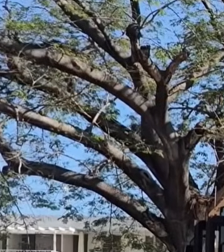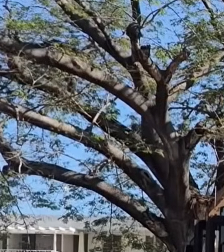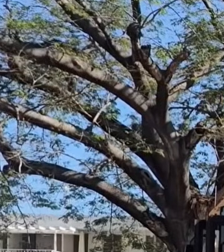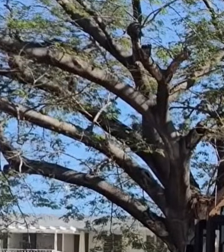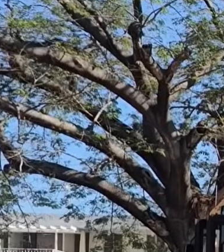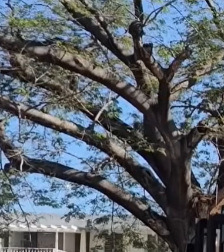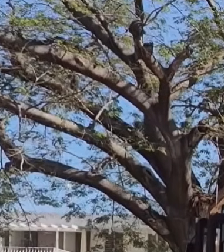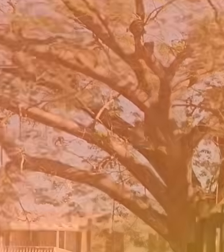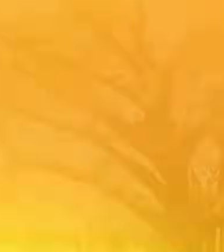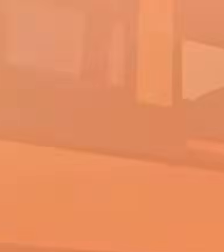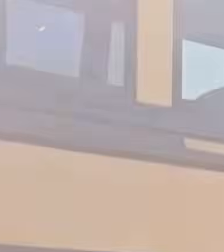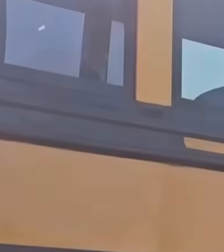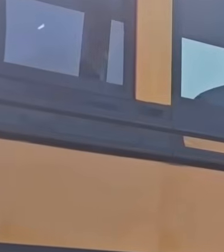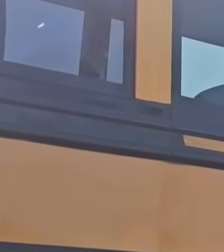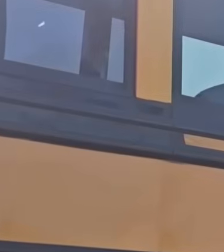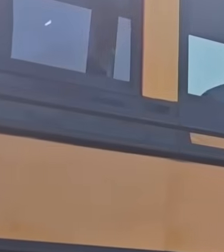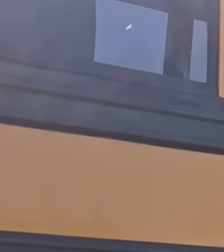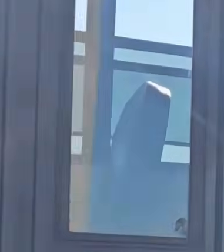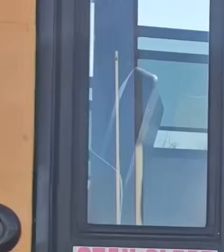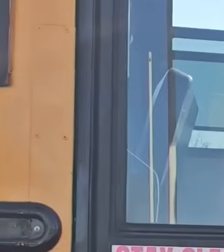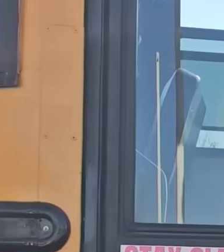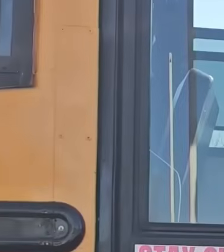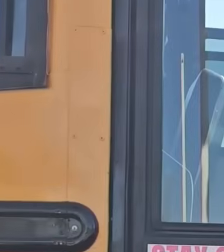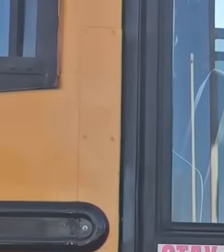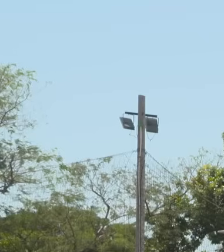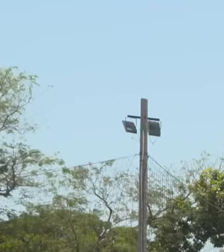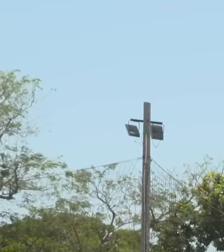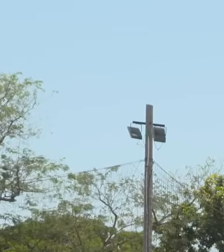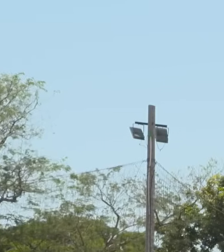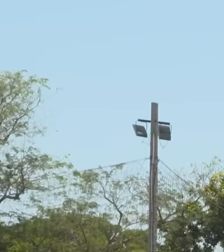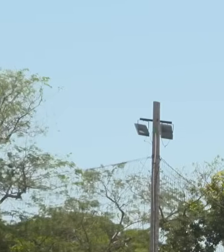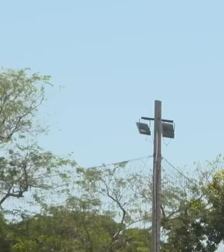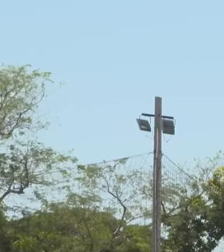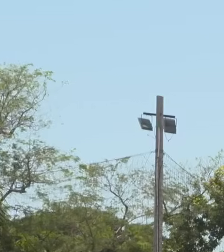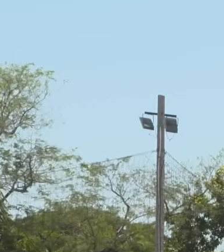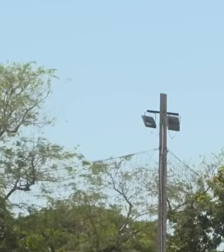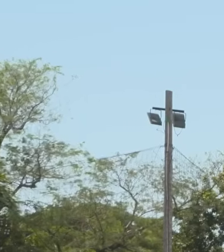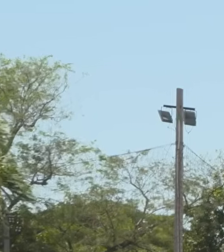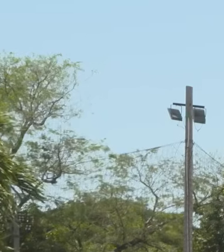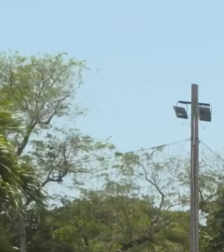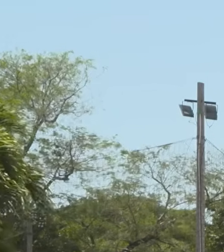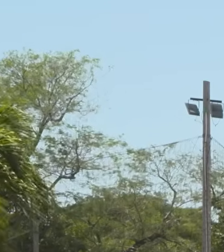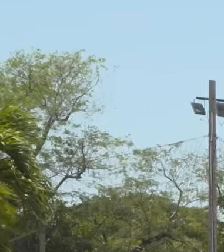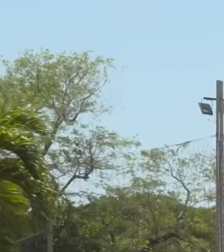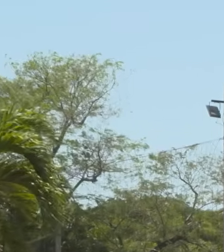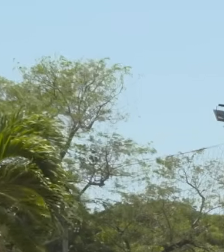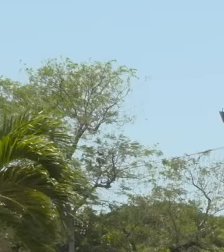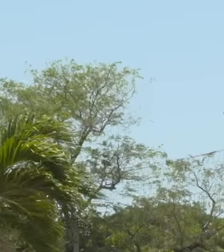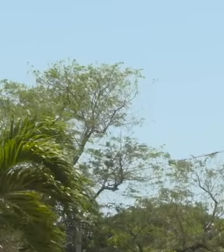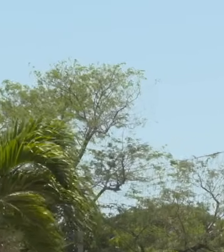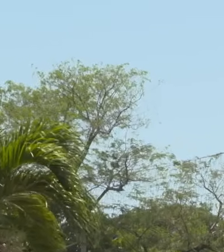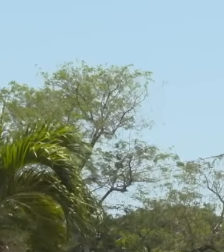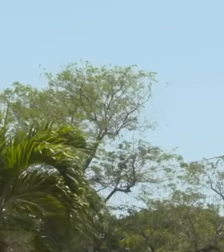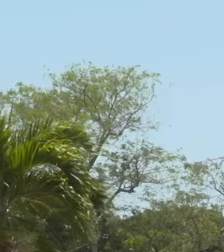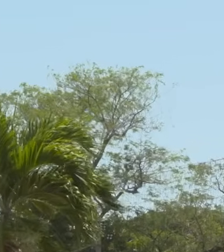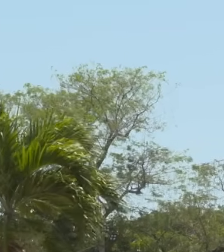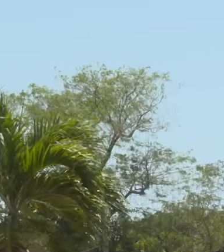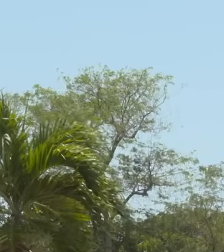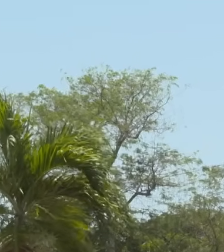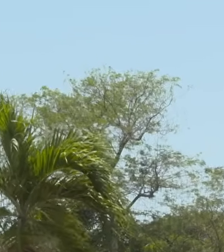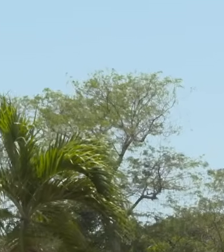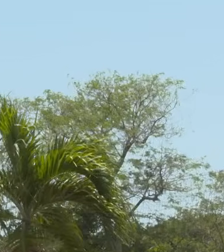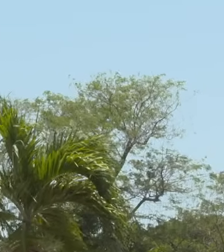for the 2025-2026 academic year. 60 will be road ready in September 2025, 40 more